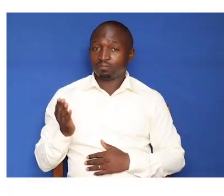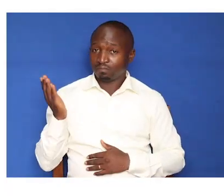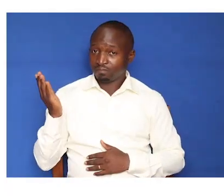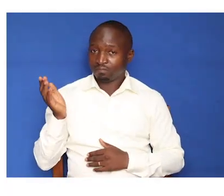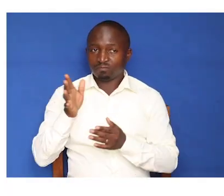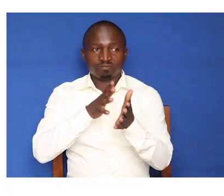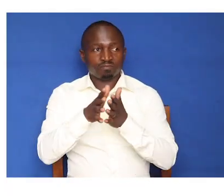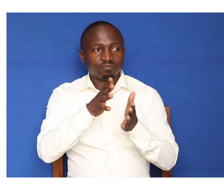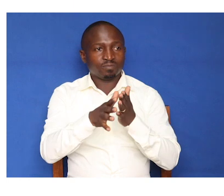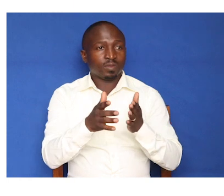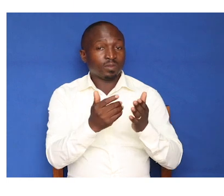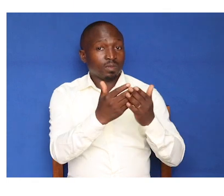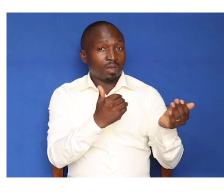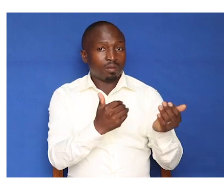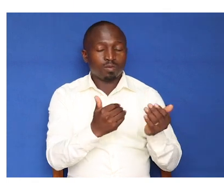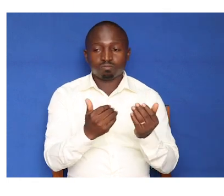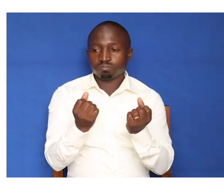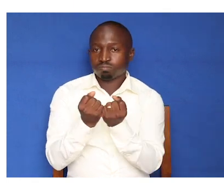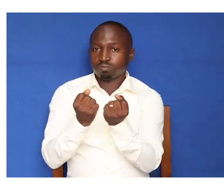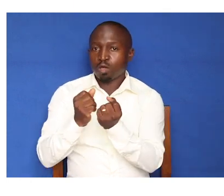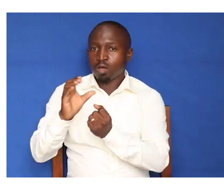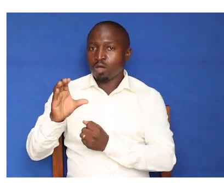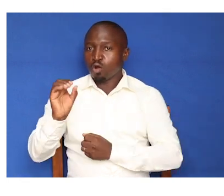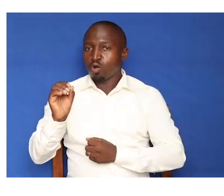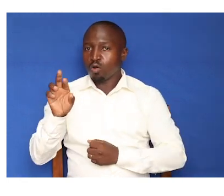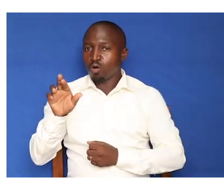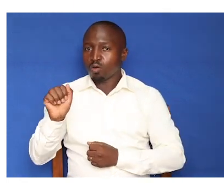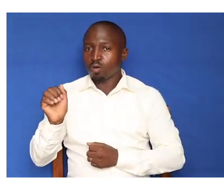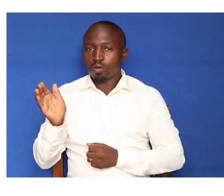Describe the favorable conditions for the development of coral reefs.